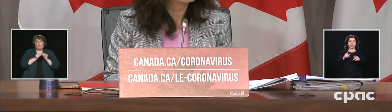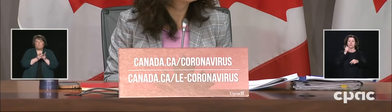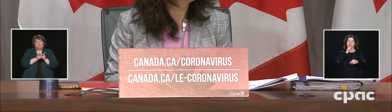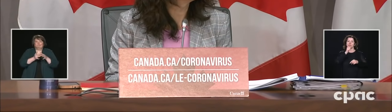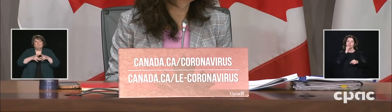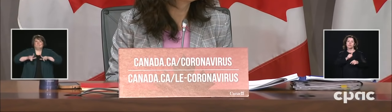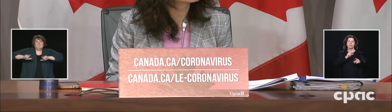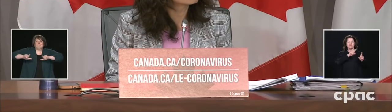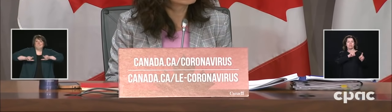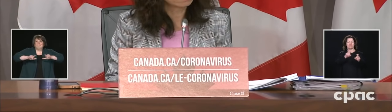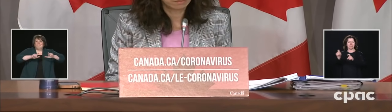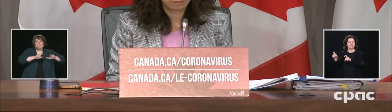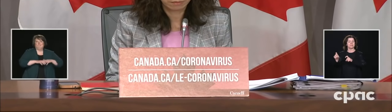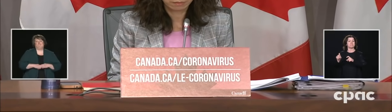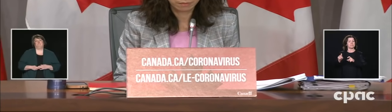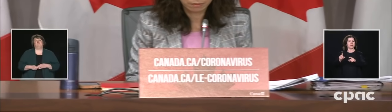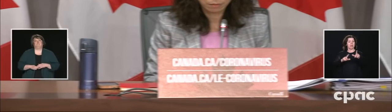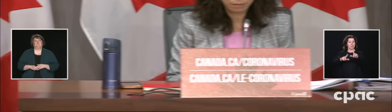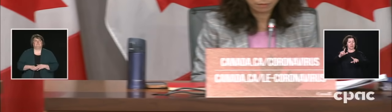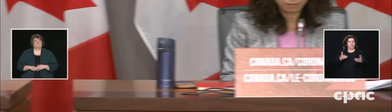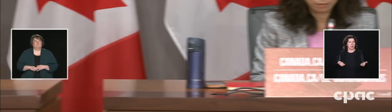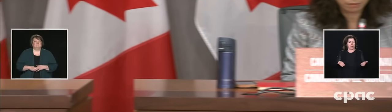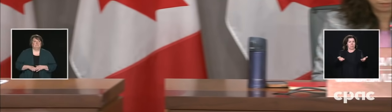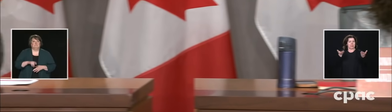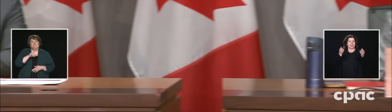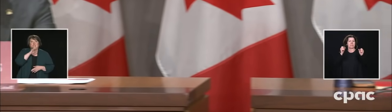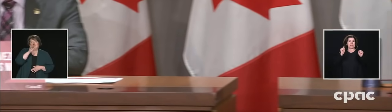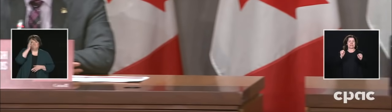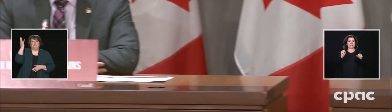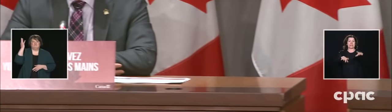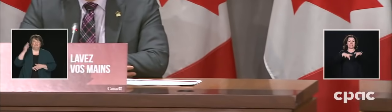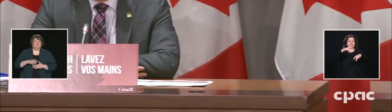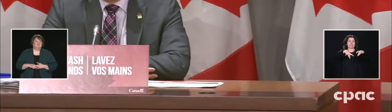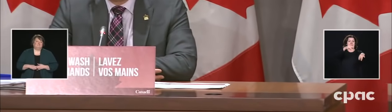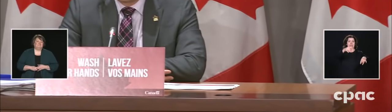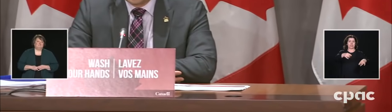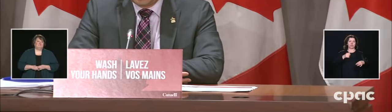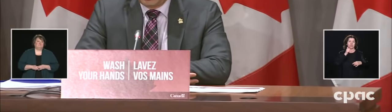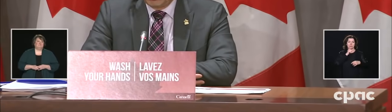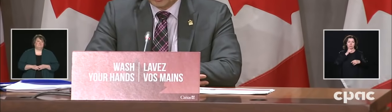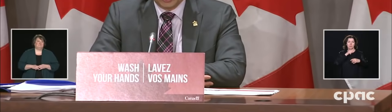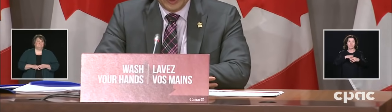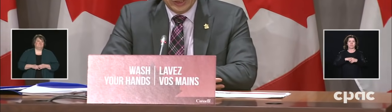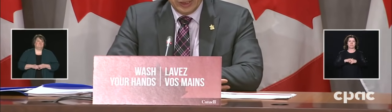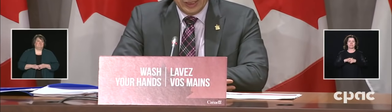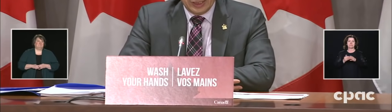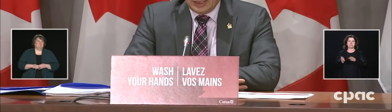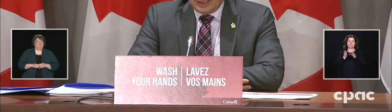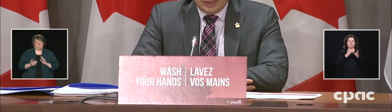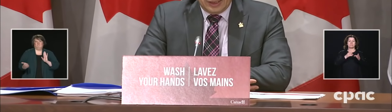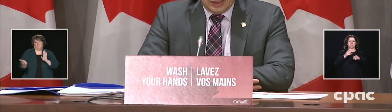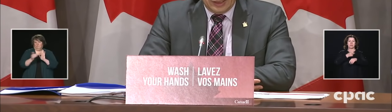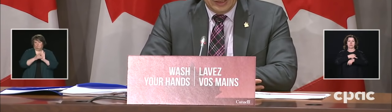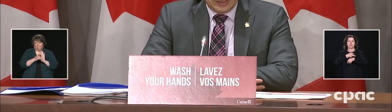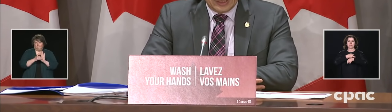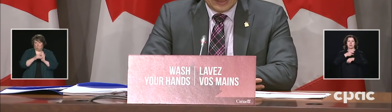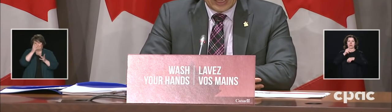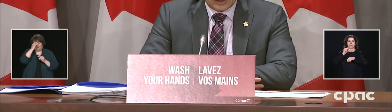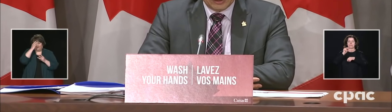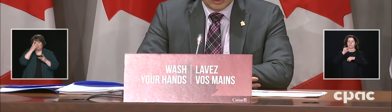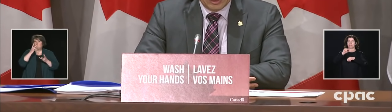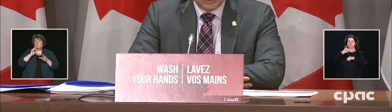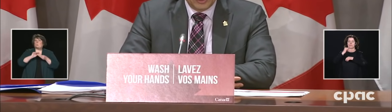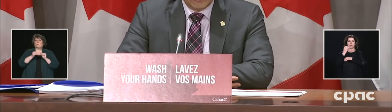Bonjour. Commençons avec les derniers chiffres sur la COVID-19 au Canada. Aujourd'hui, il y